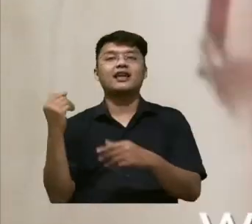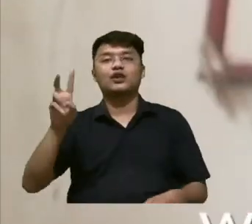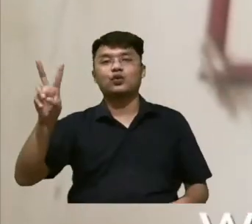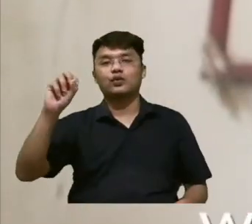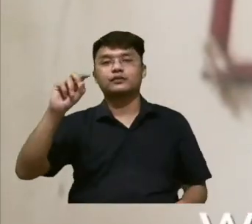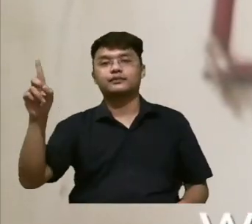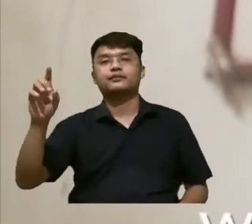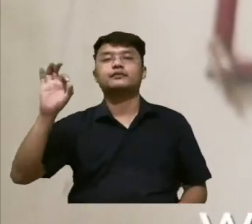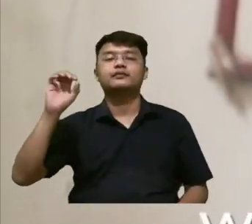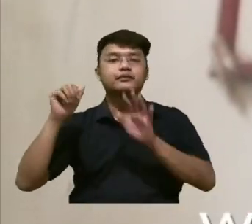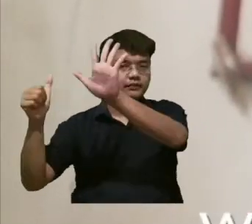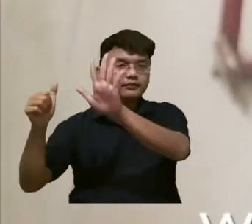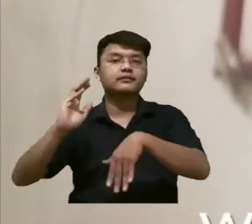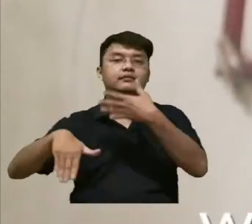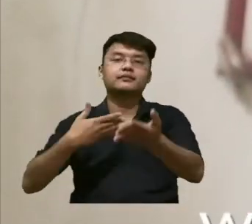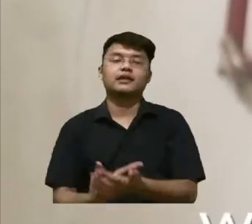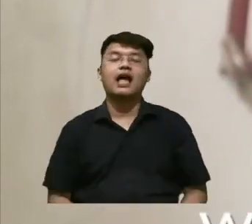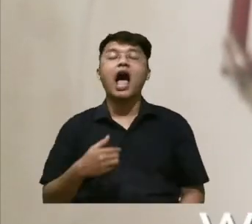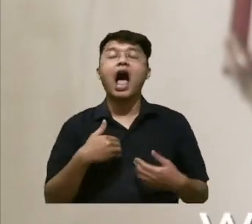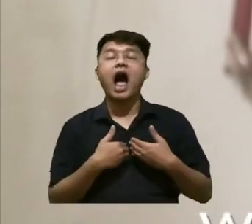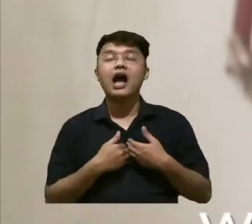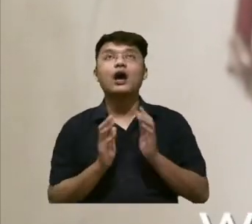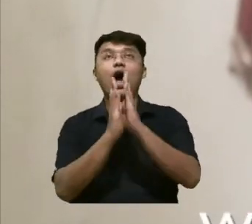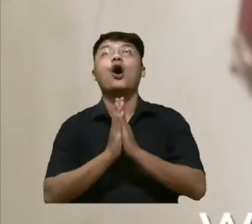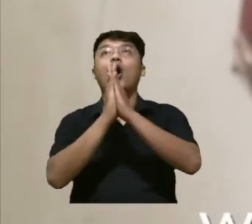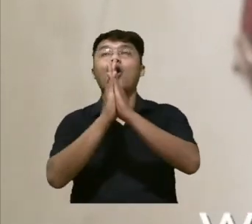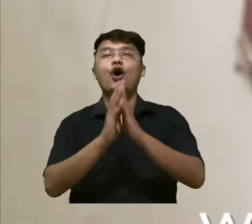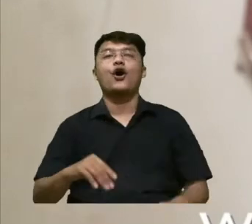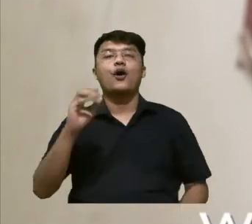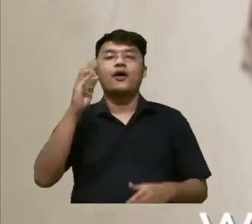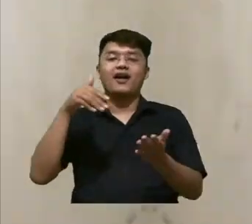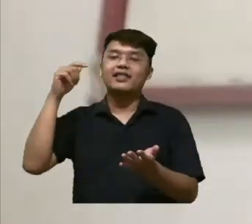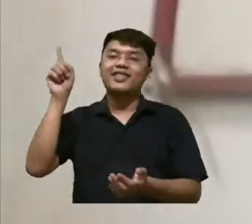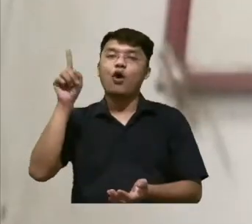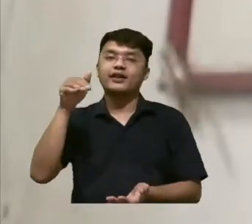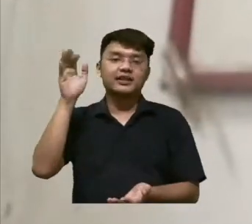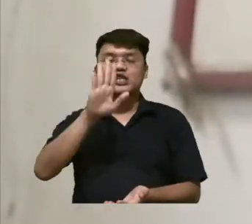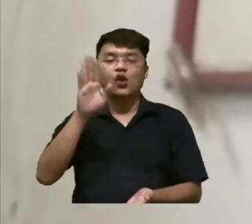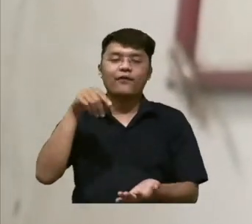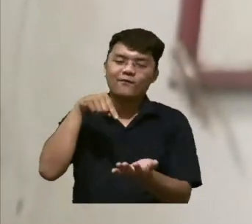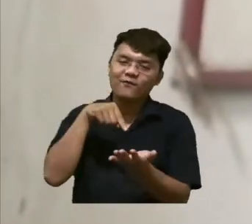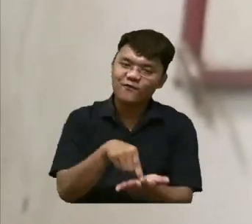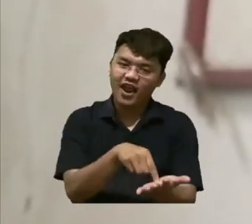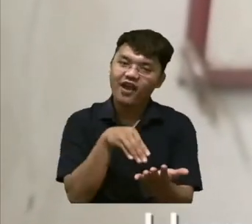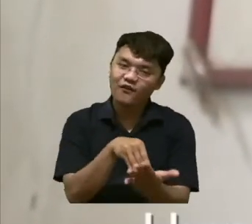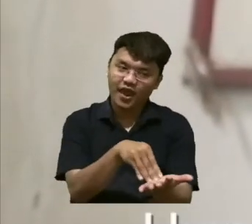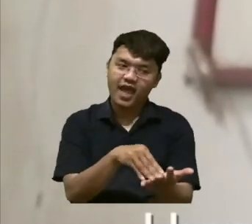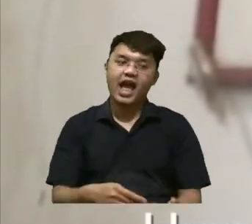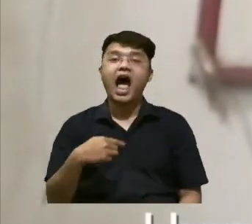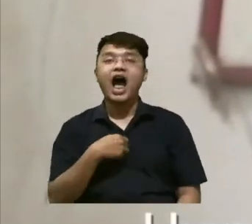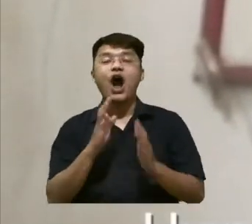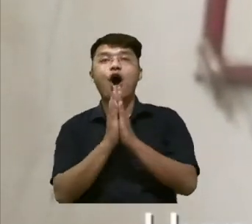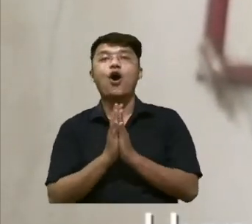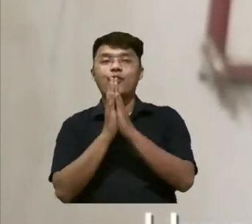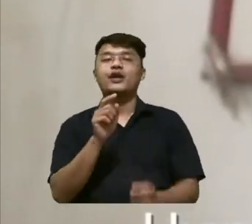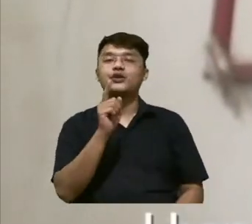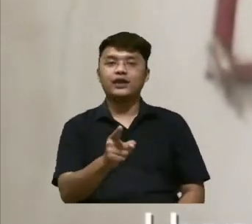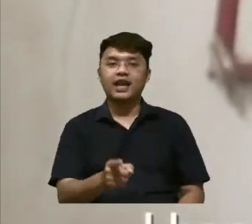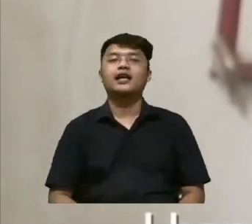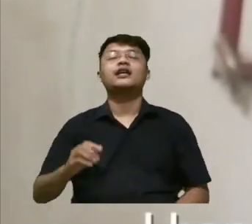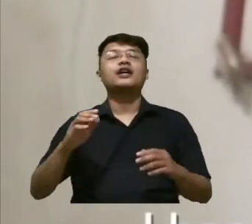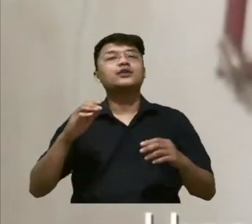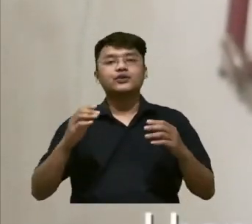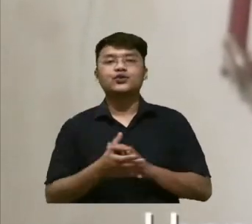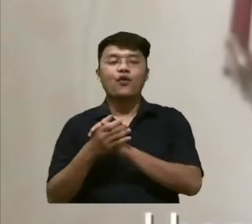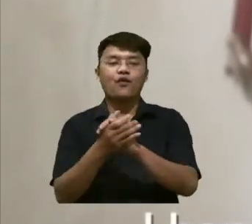We hope democracy not frail as we thought. To all Burmese people in Myanmar, I hope you can survive in